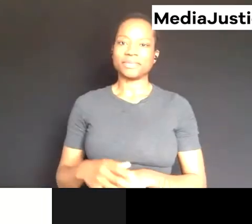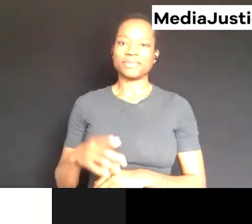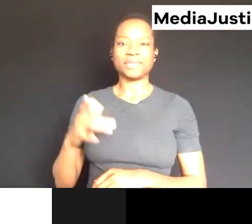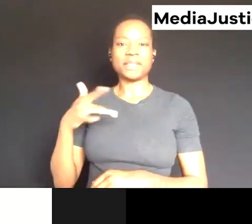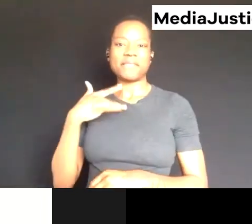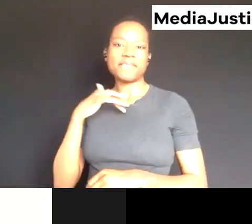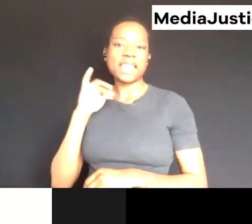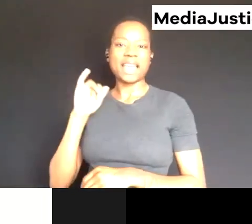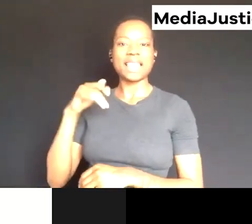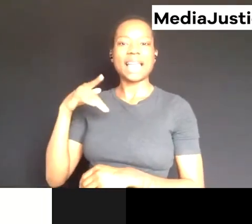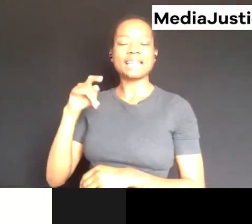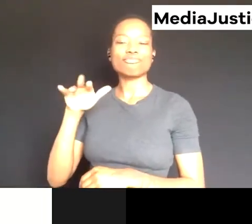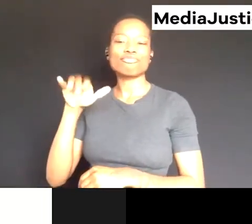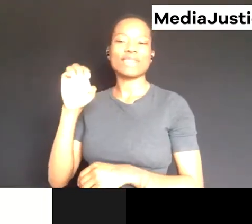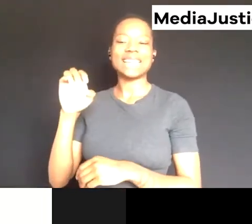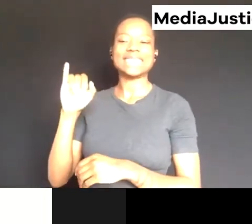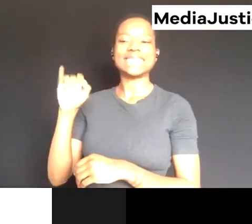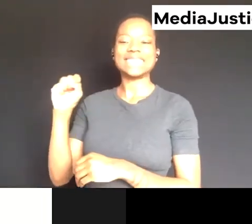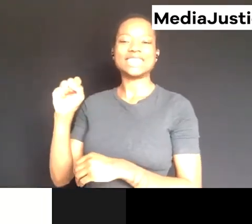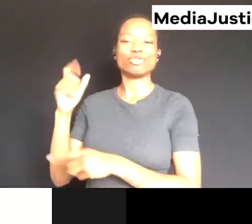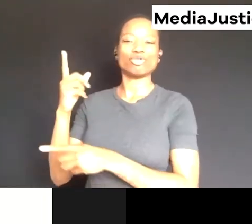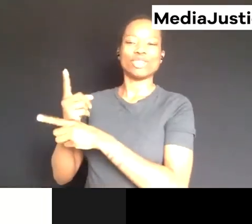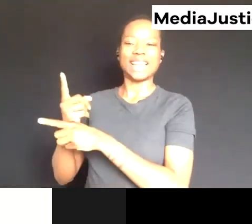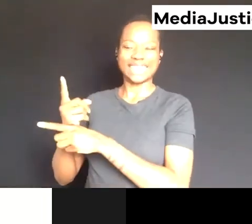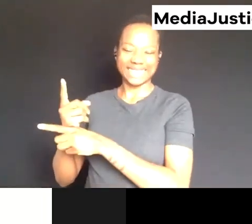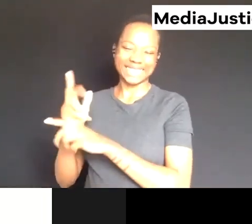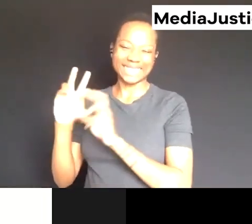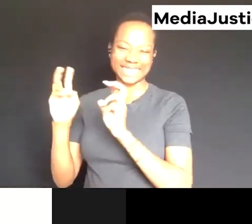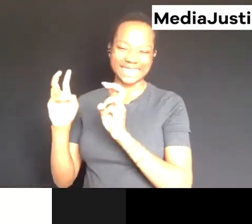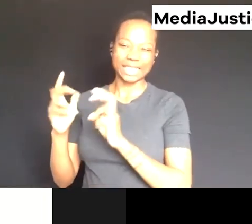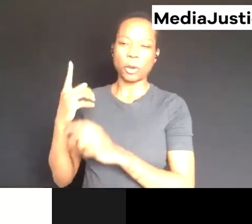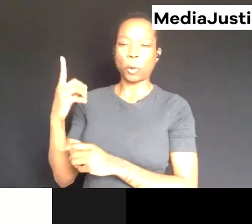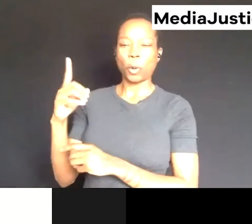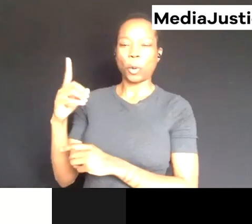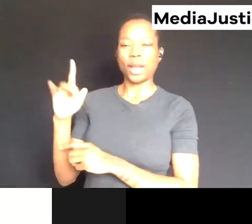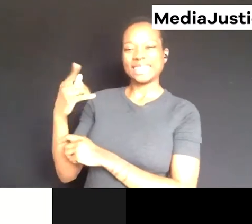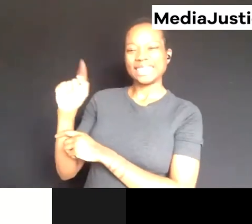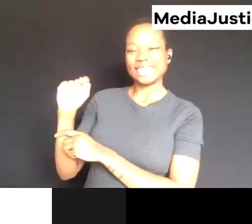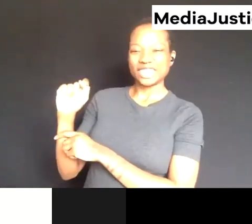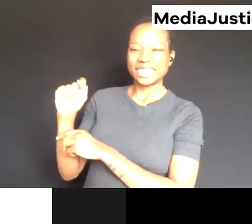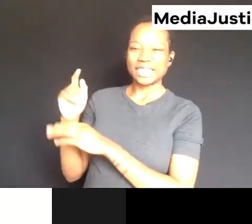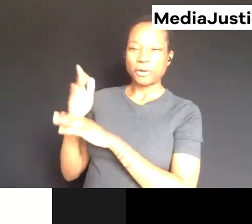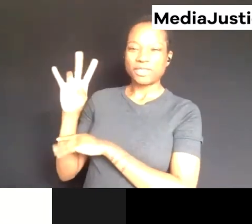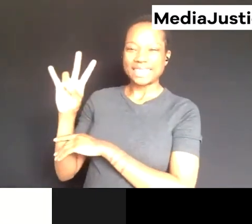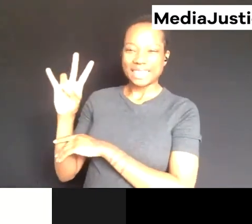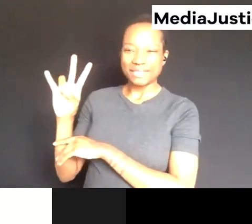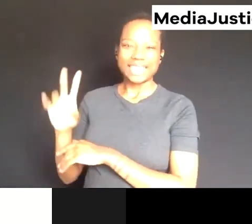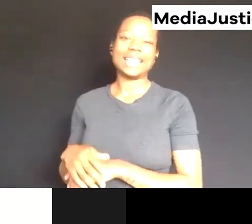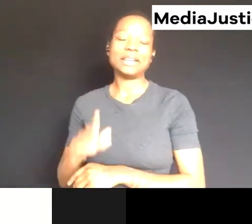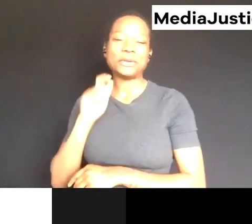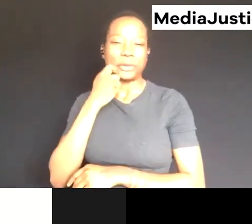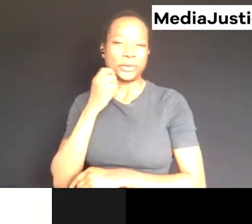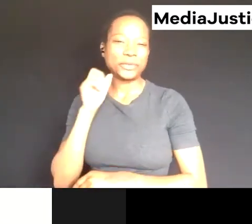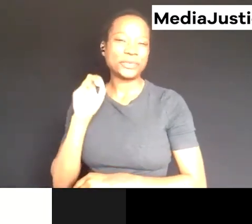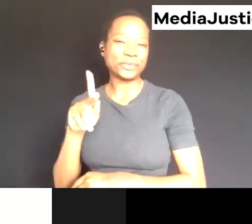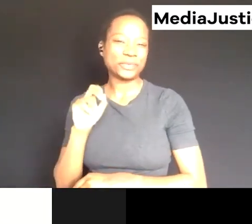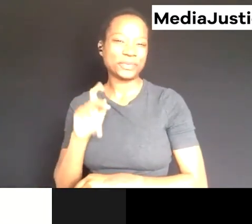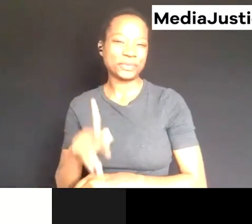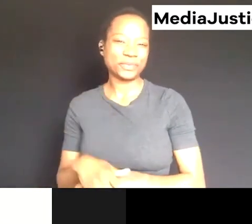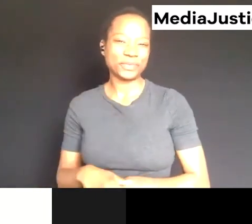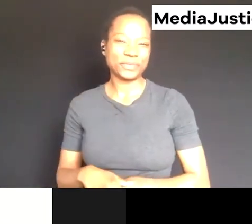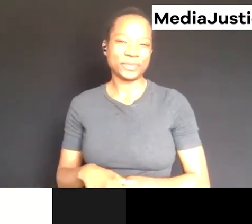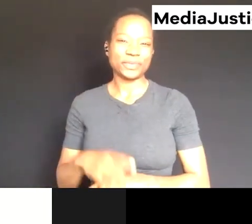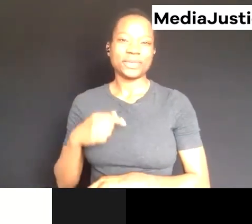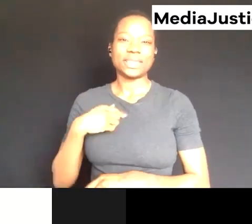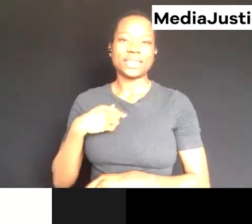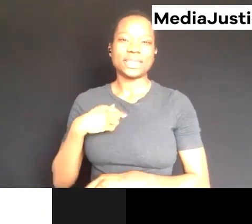over 7. Okay. Cool. That's helpful. All right. So I'll come back to the answer in